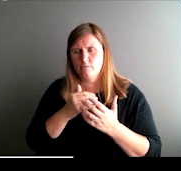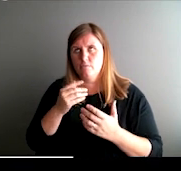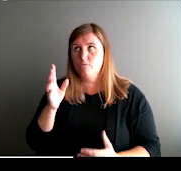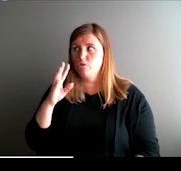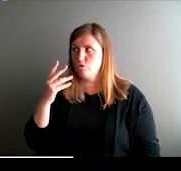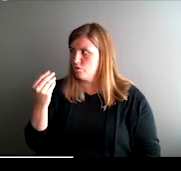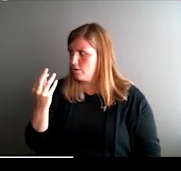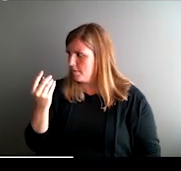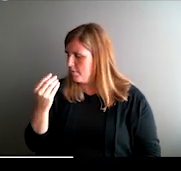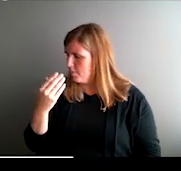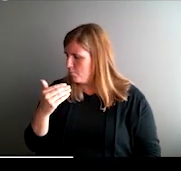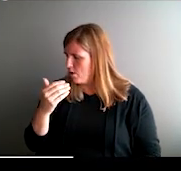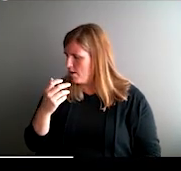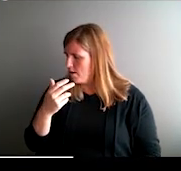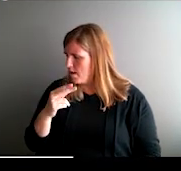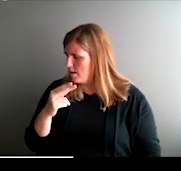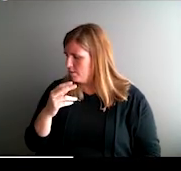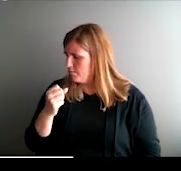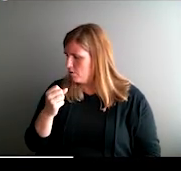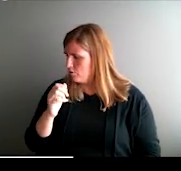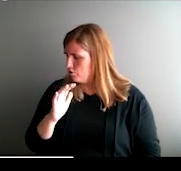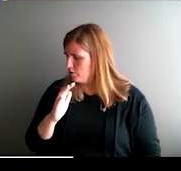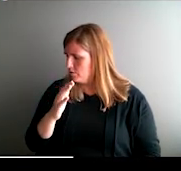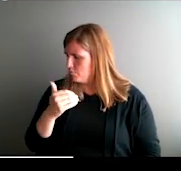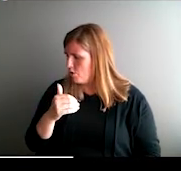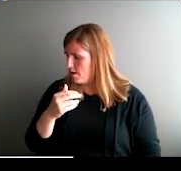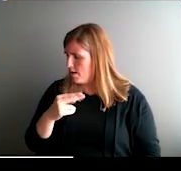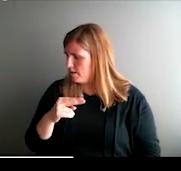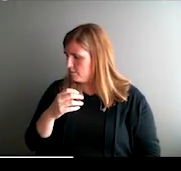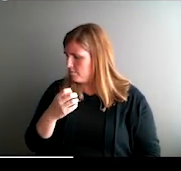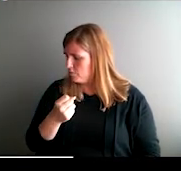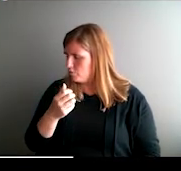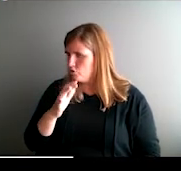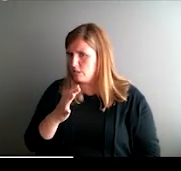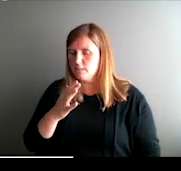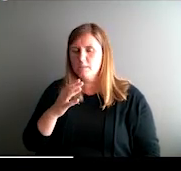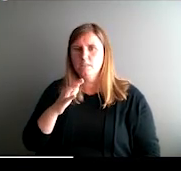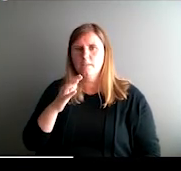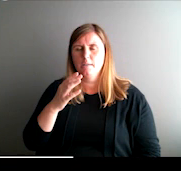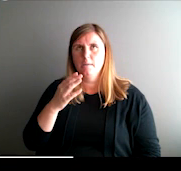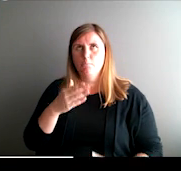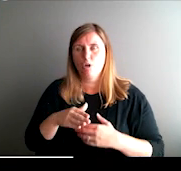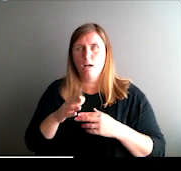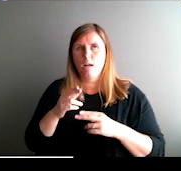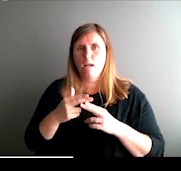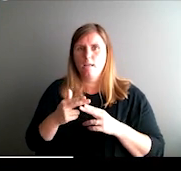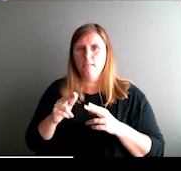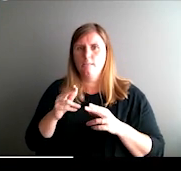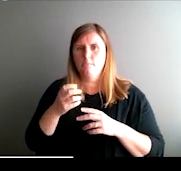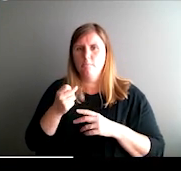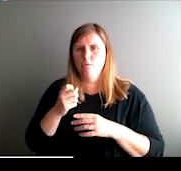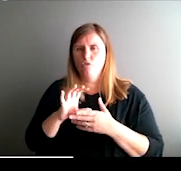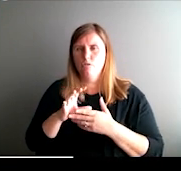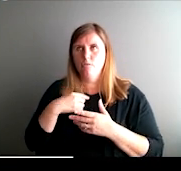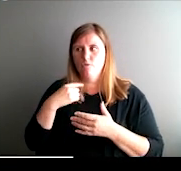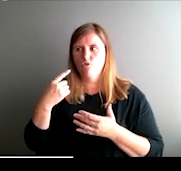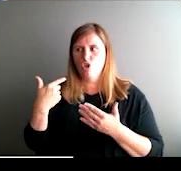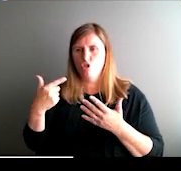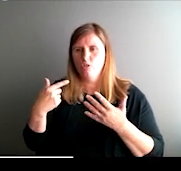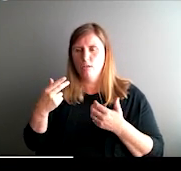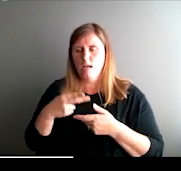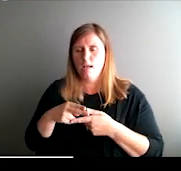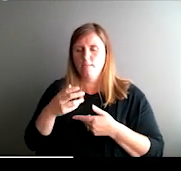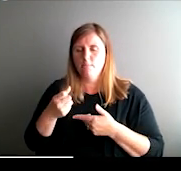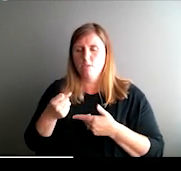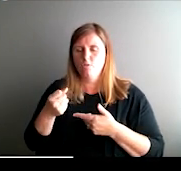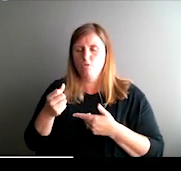yourself. Bread, eggs, milk, cheese, bread, eggs, milk, cheese, bread, eggs, milk, cheese. You get to the grocery store, you're rehearsing. Bread, eggs, milk,